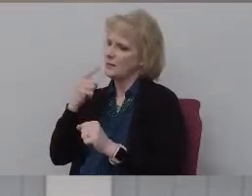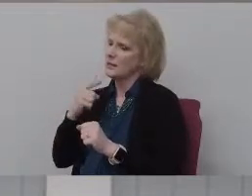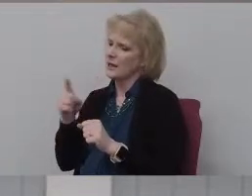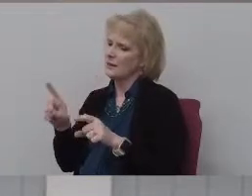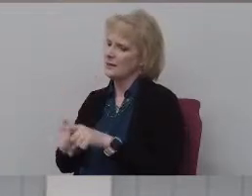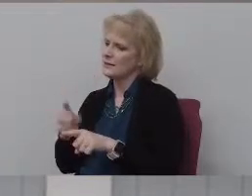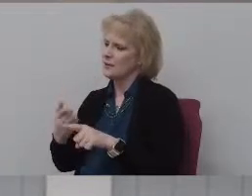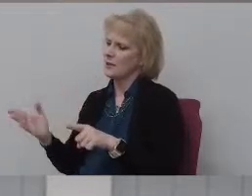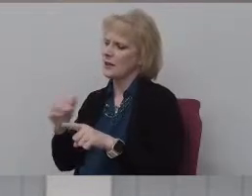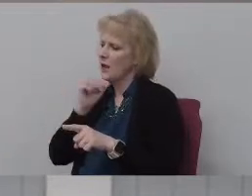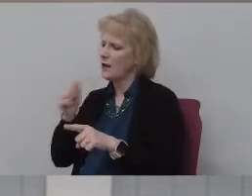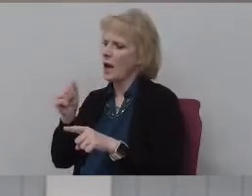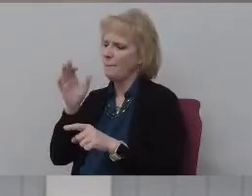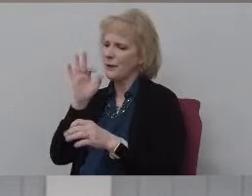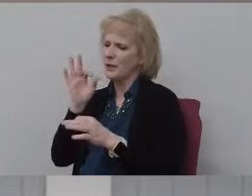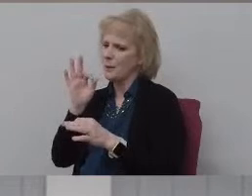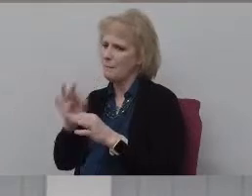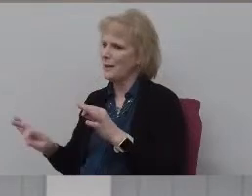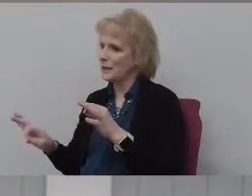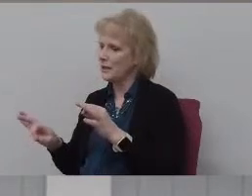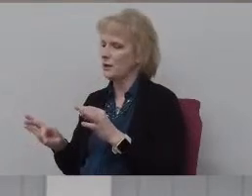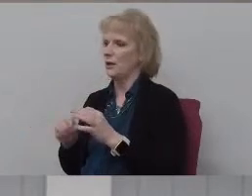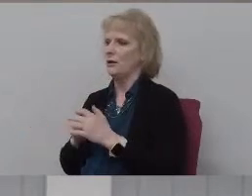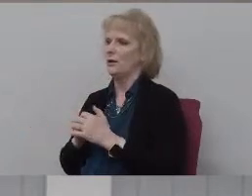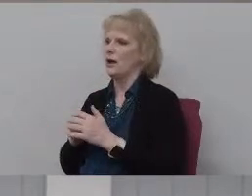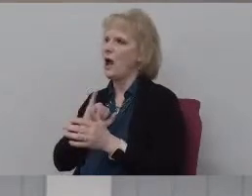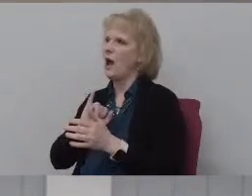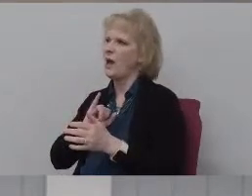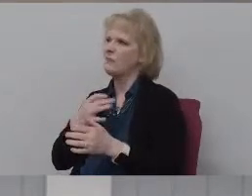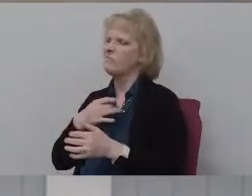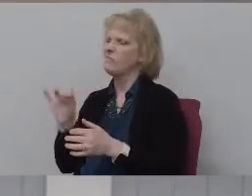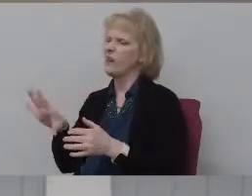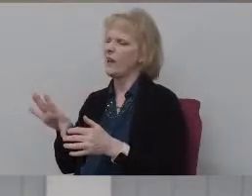mean? I don't like being negative.